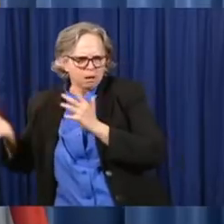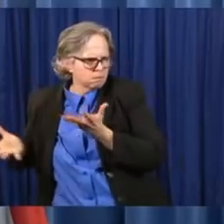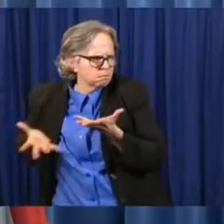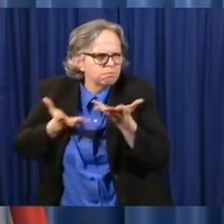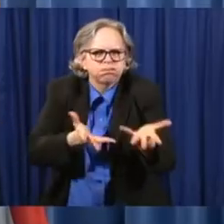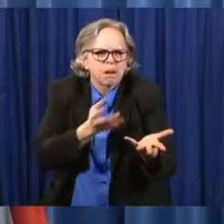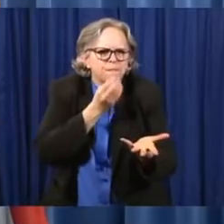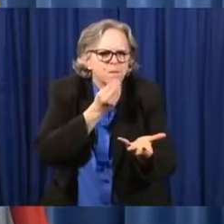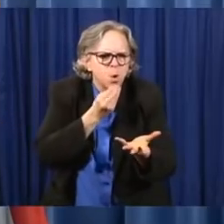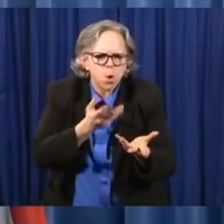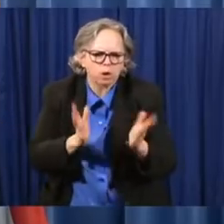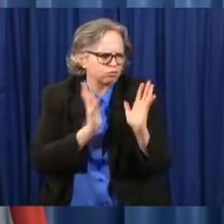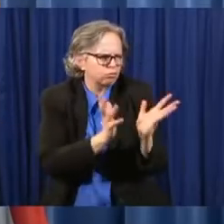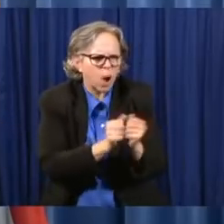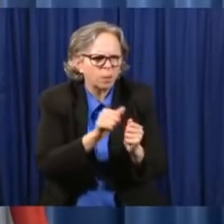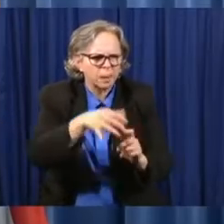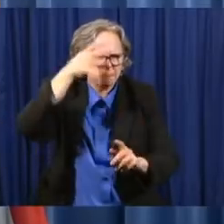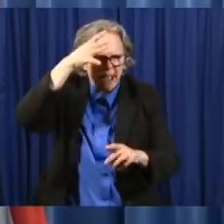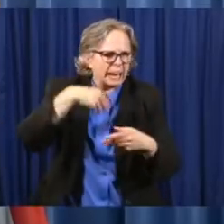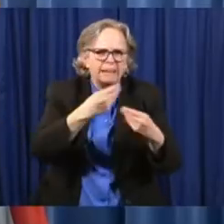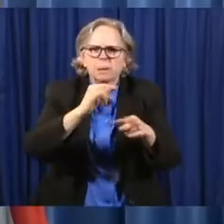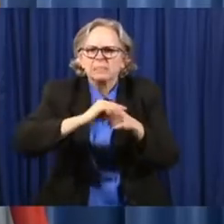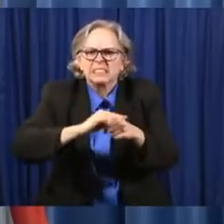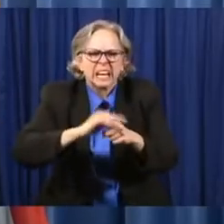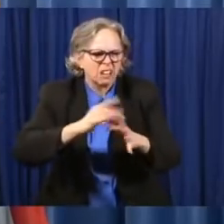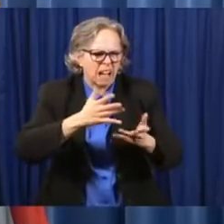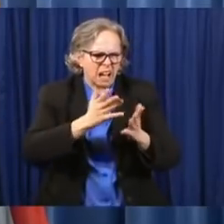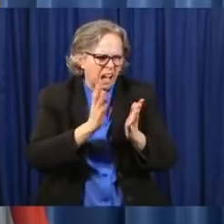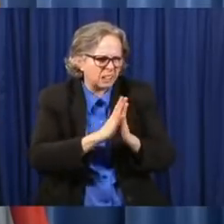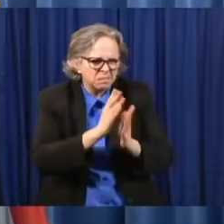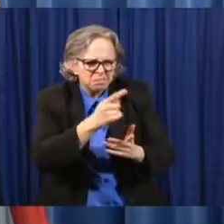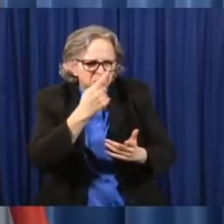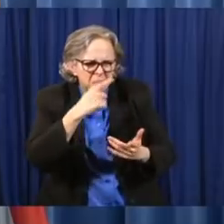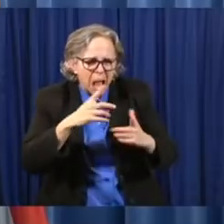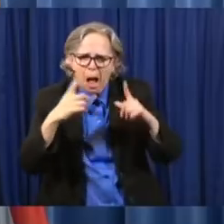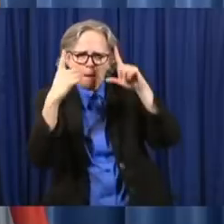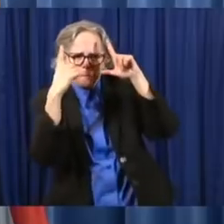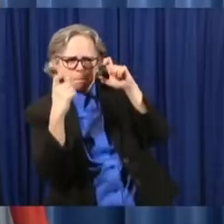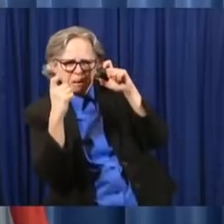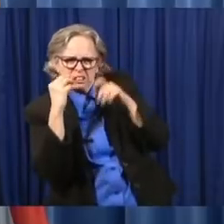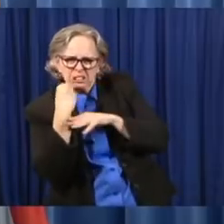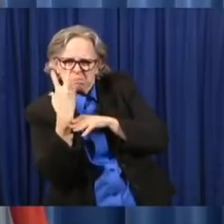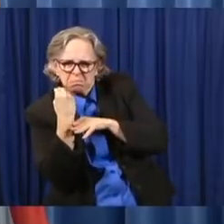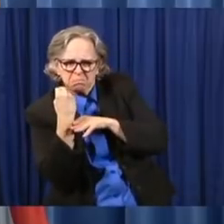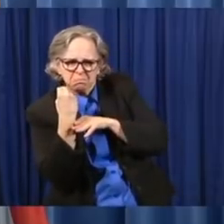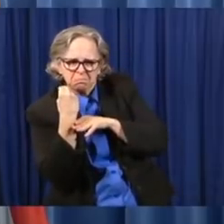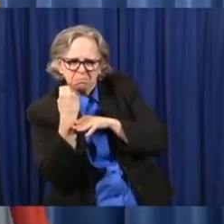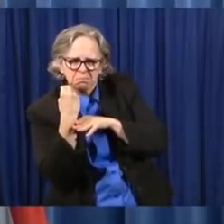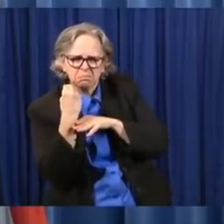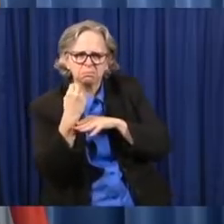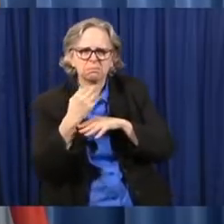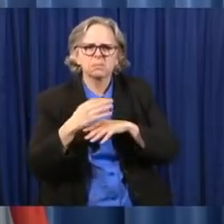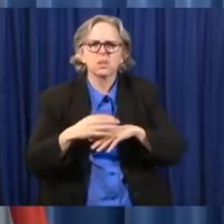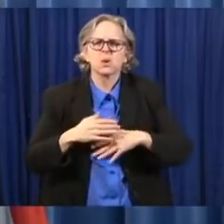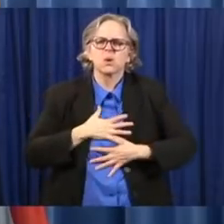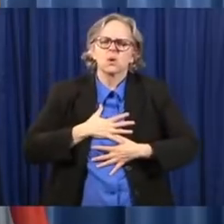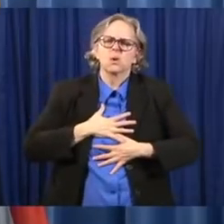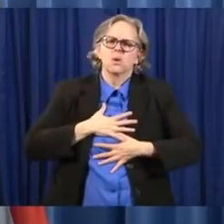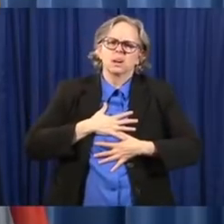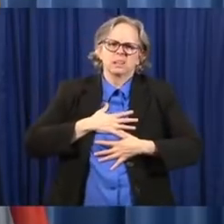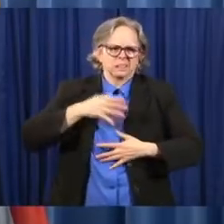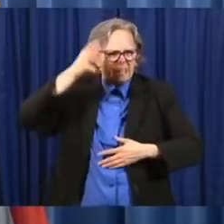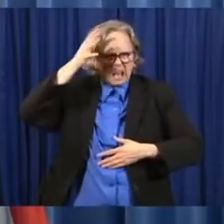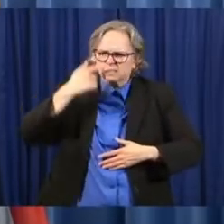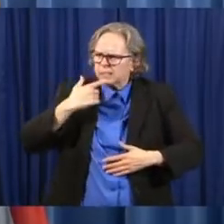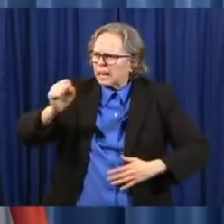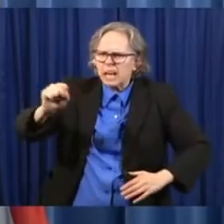cigarettes, and they asked him if they could take his picture. Dad said that he said yes. And